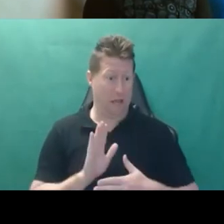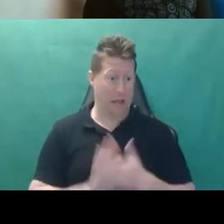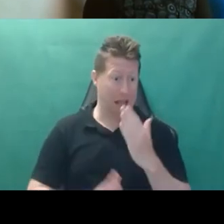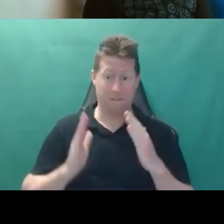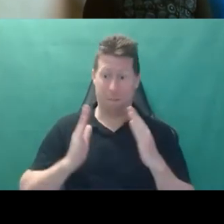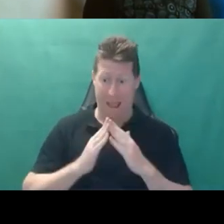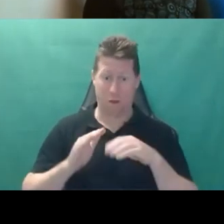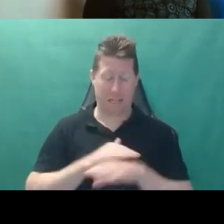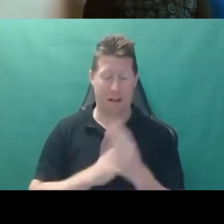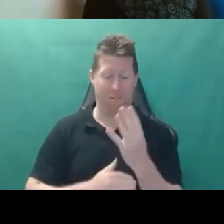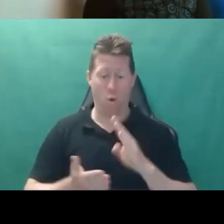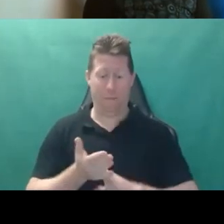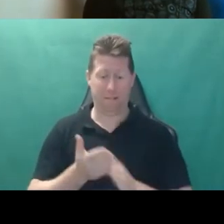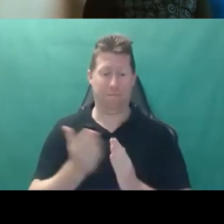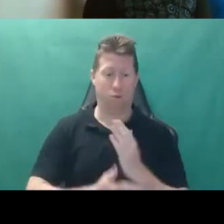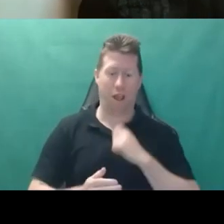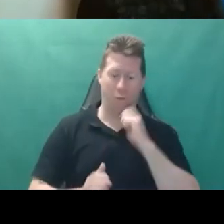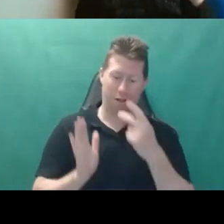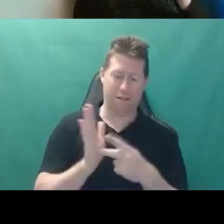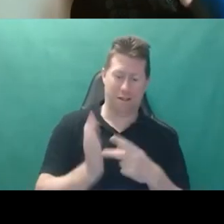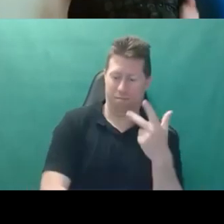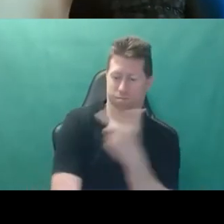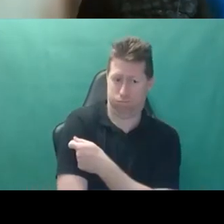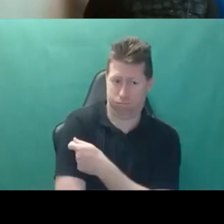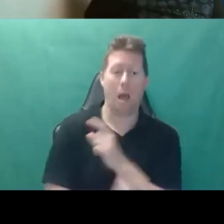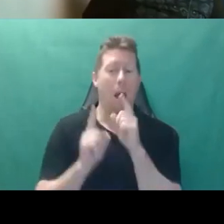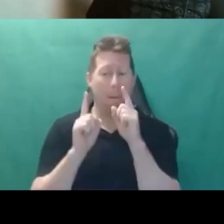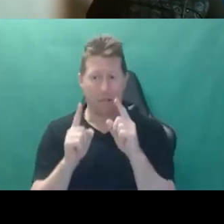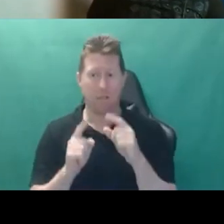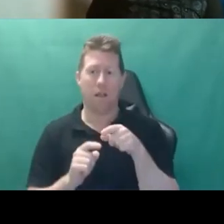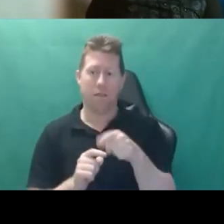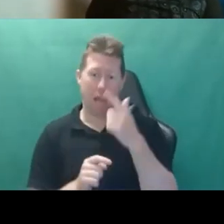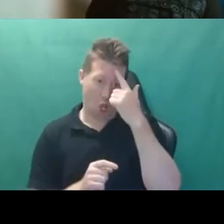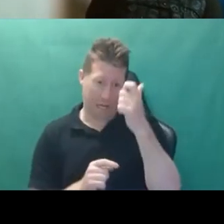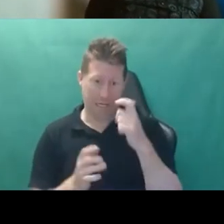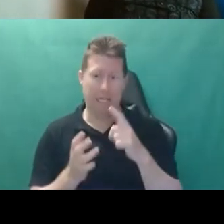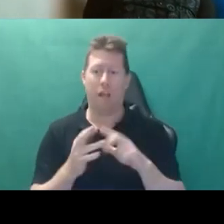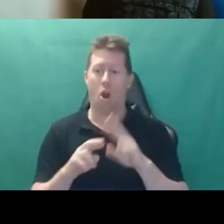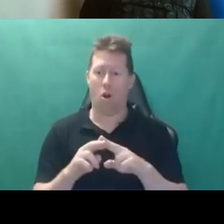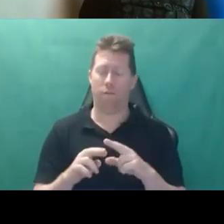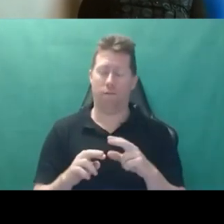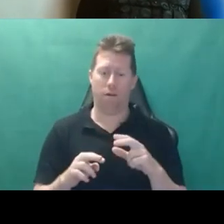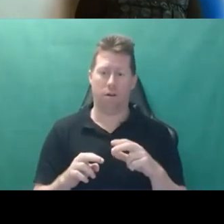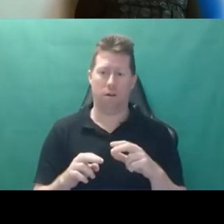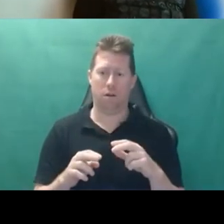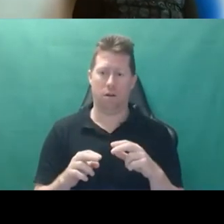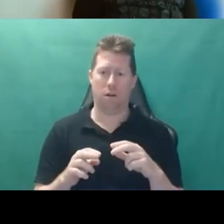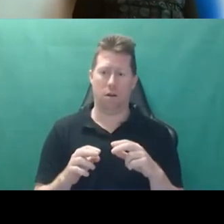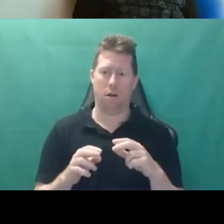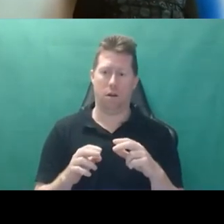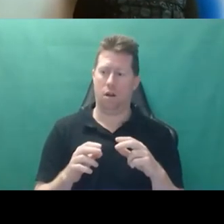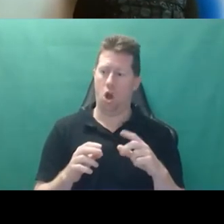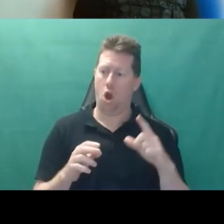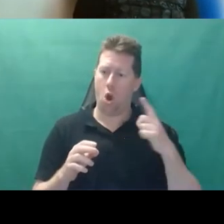because I'm getting my second COVID jab, um, is the idea about, um, one thing I really want to say in terms of